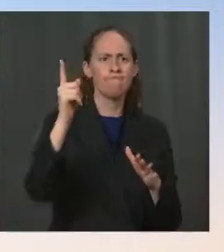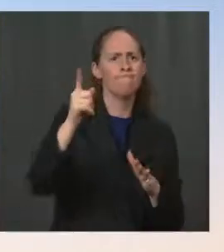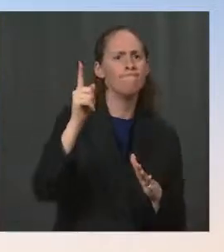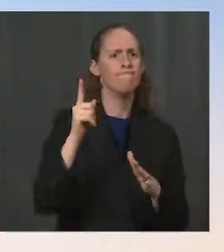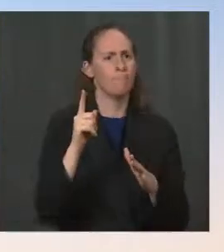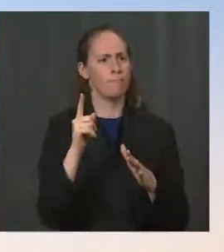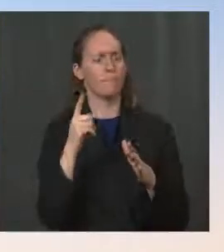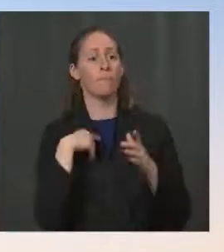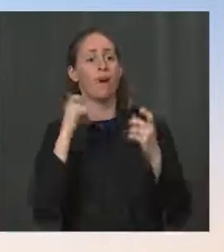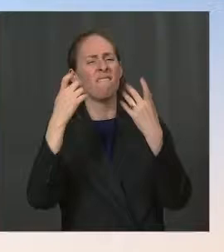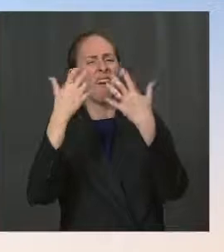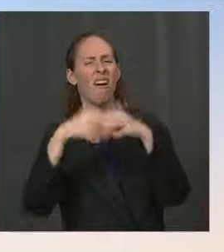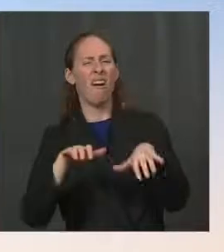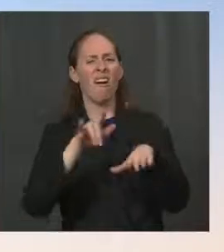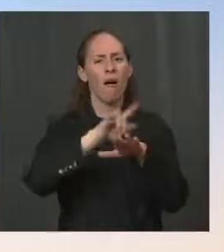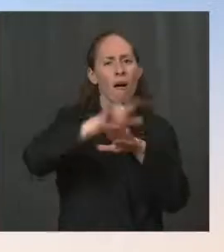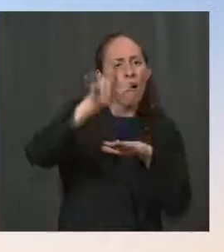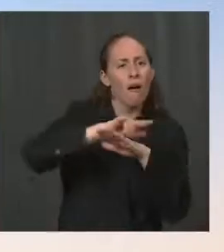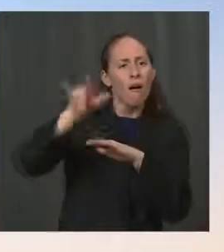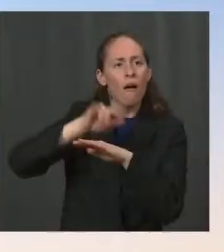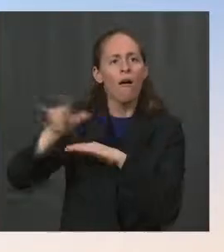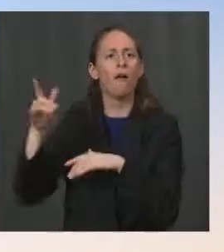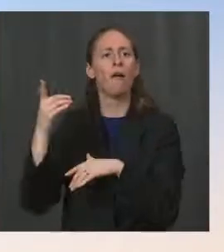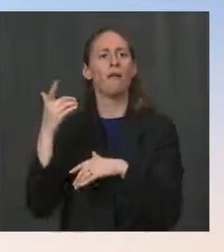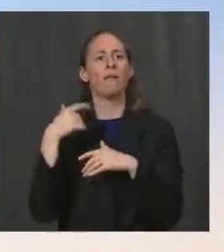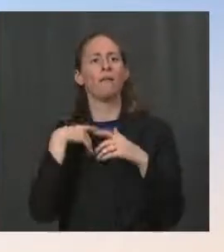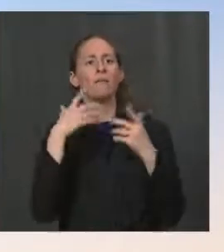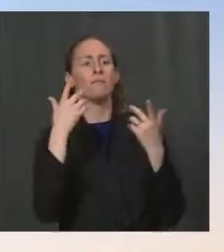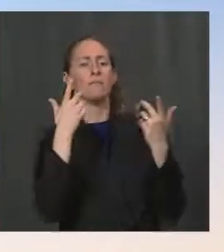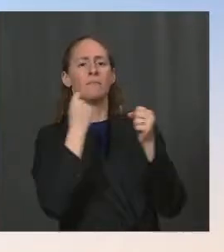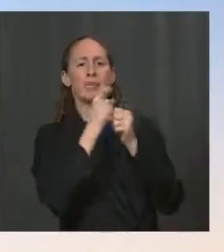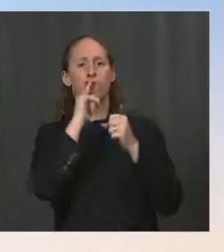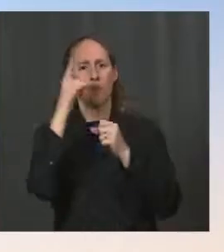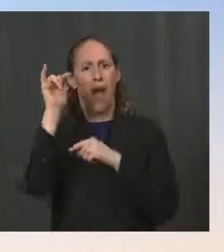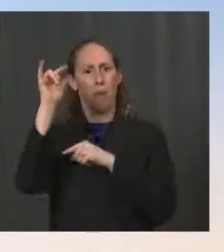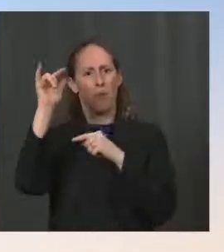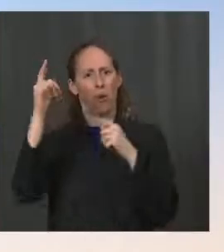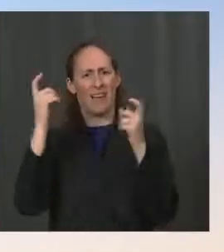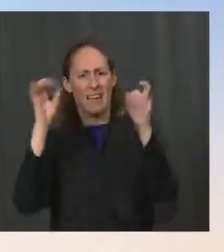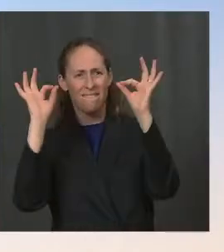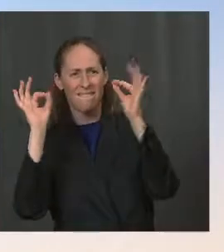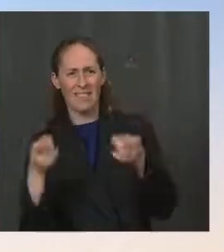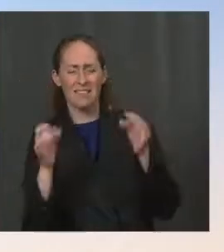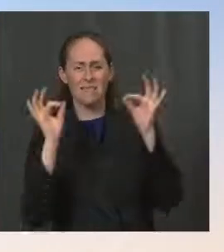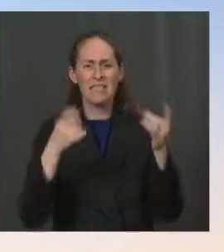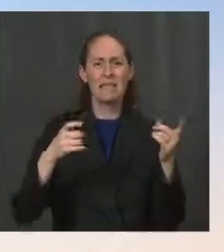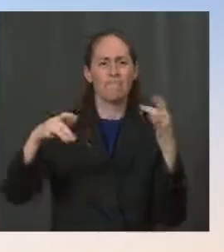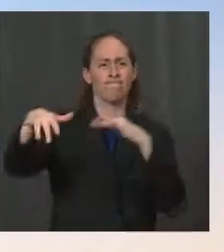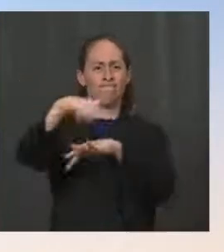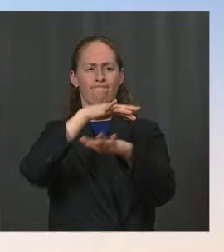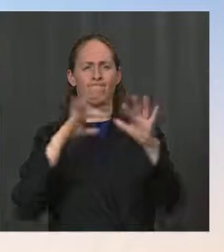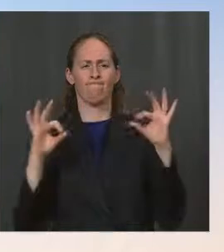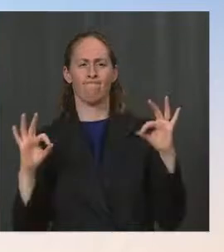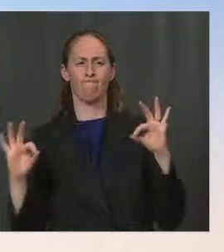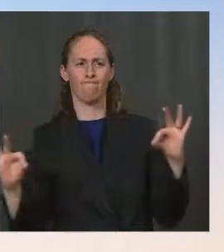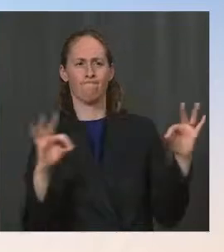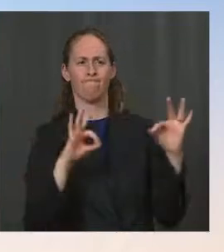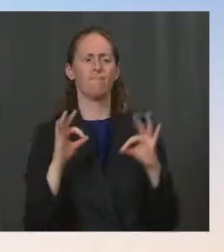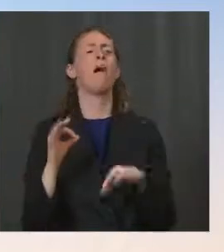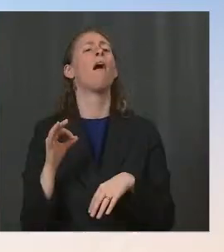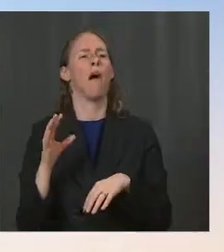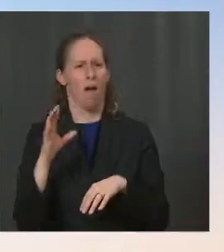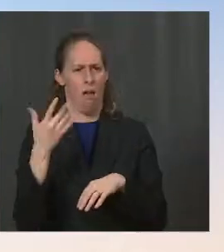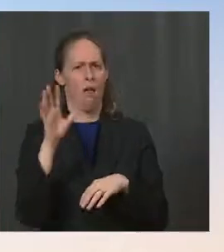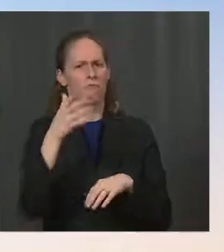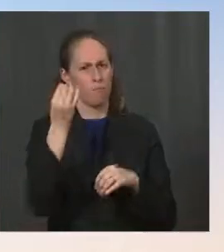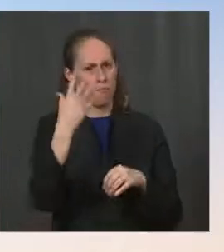that can depart, or getting the airport up and operational, and overland departures. At the same time, we are in touch with every American citizen we